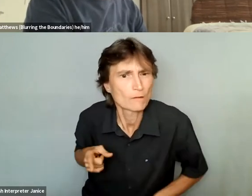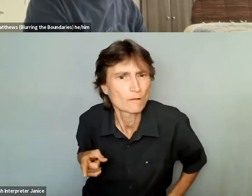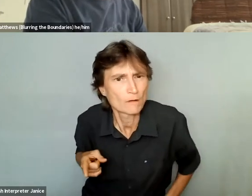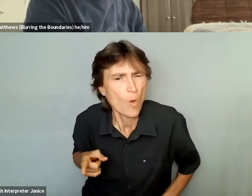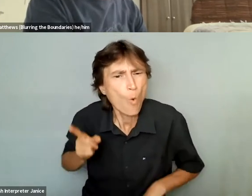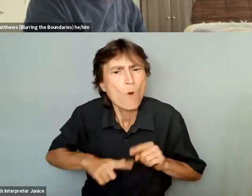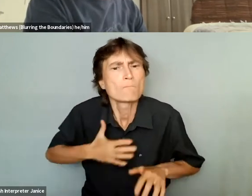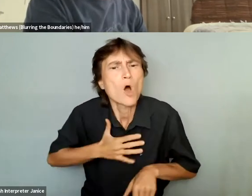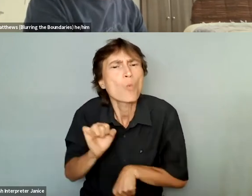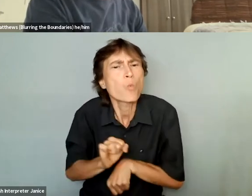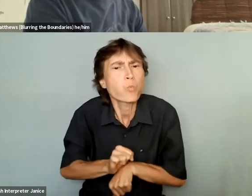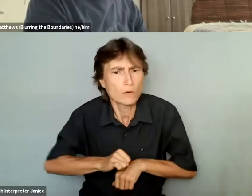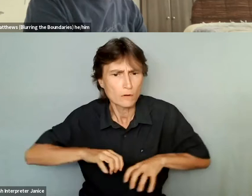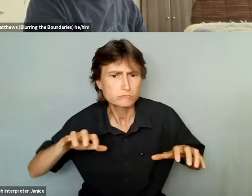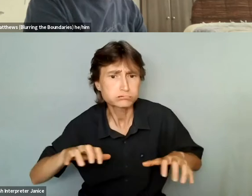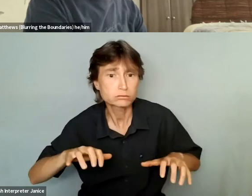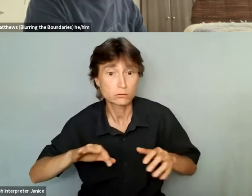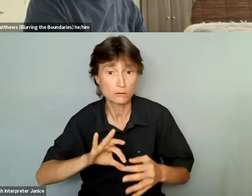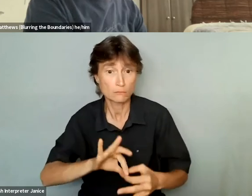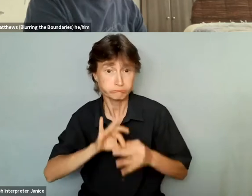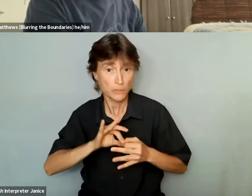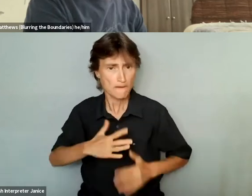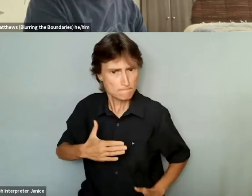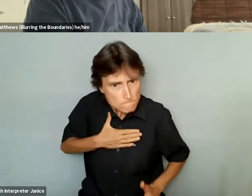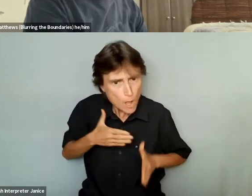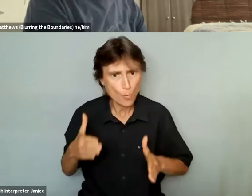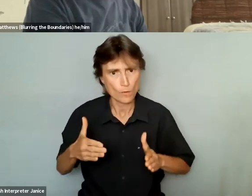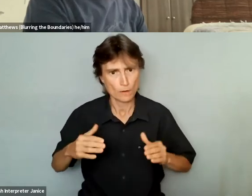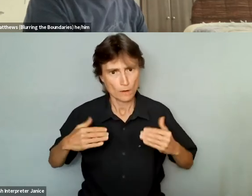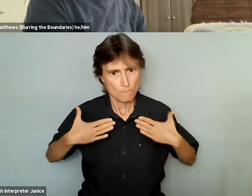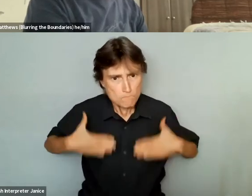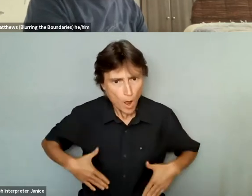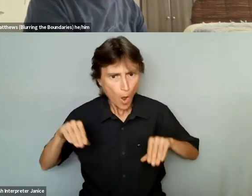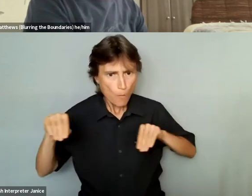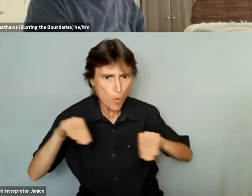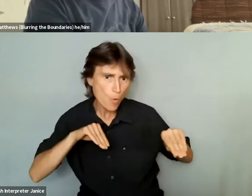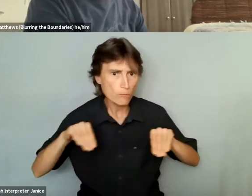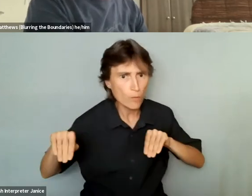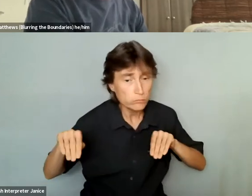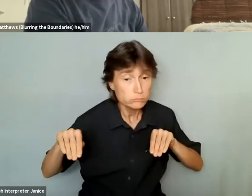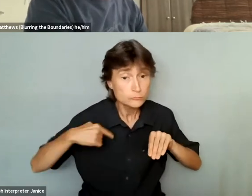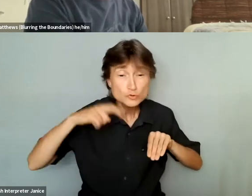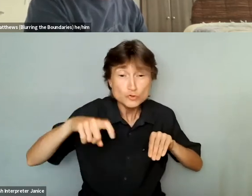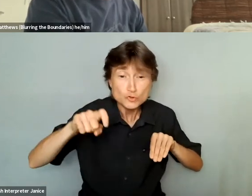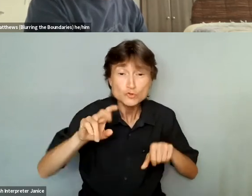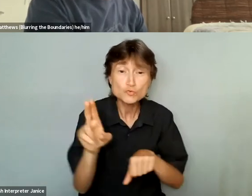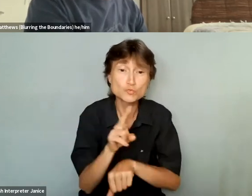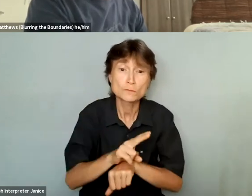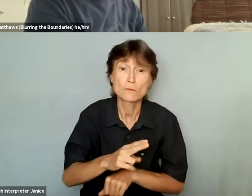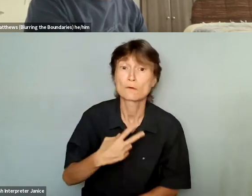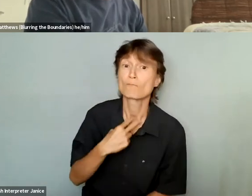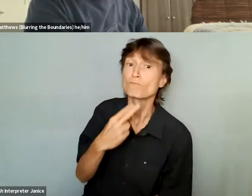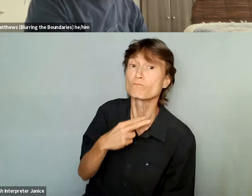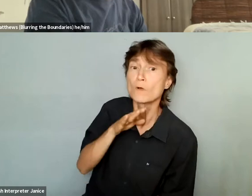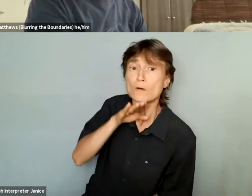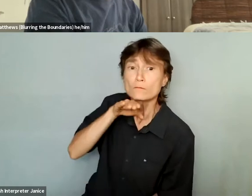my physical motion, is it me singing a melody out loud? What